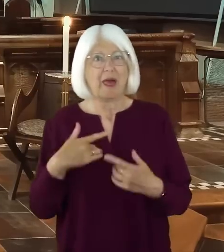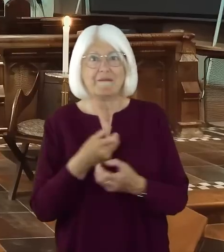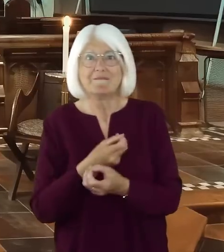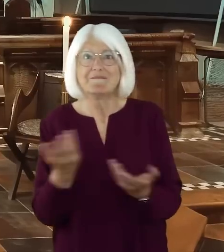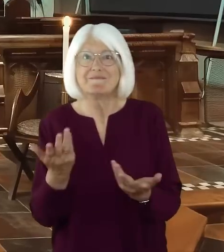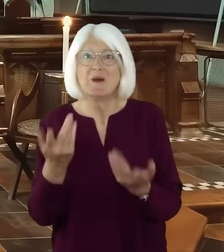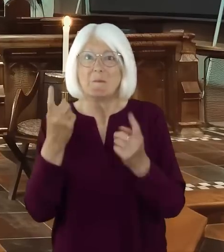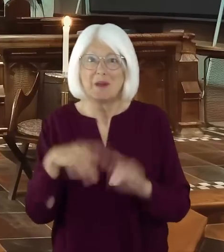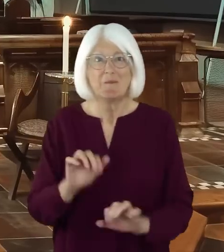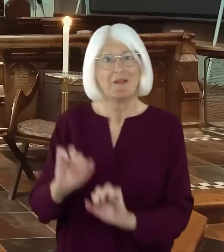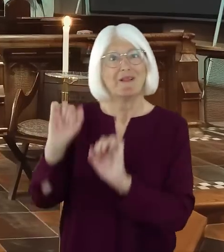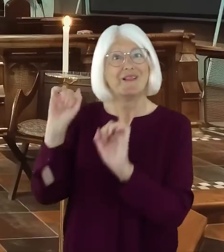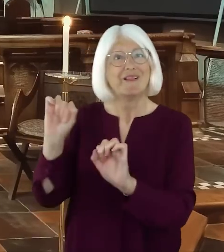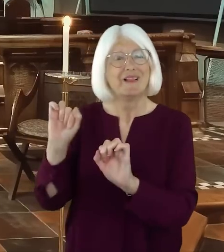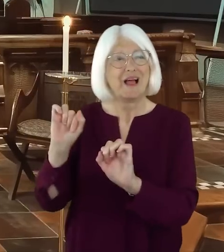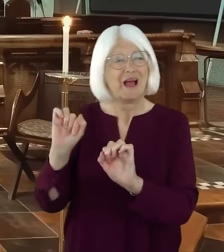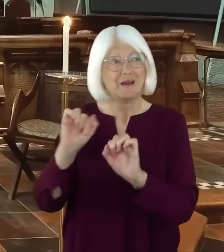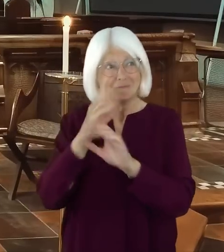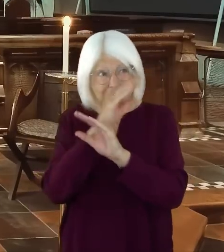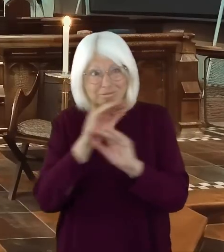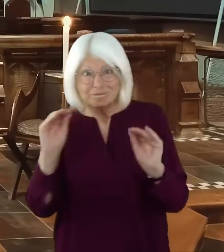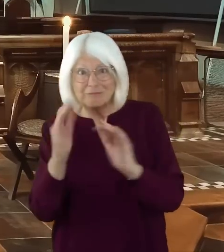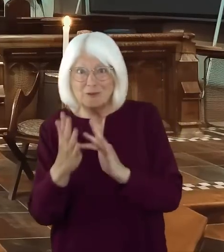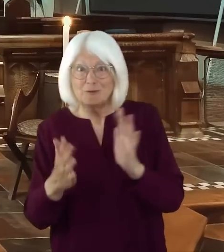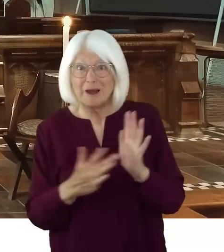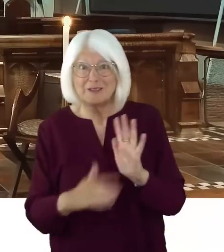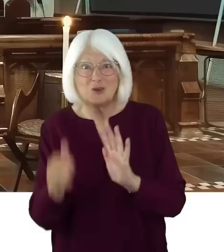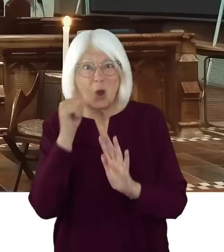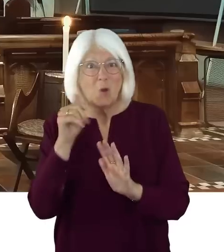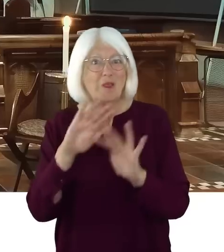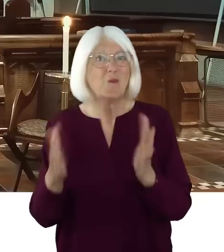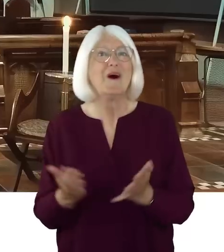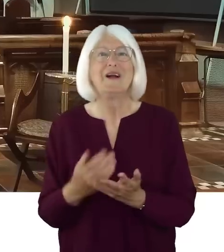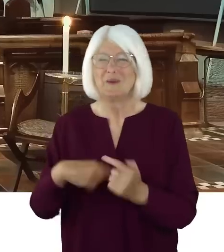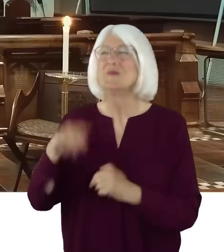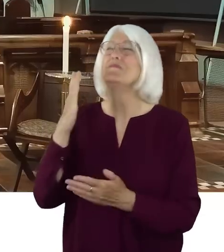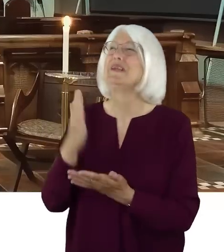the people of God and makes Christ known in the world?